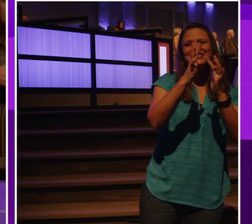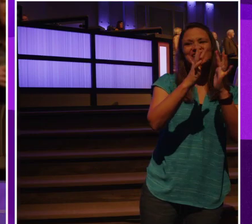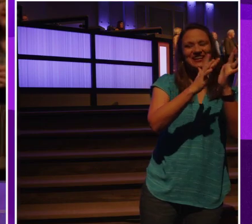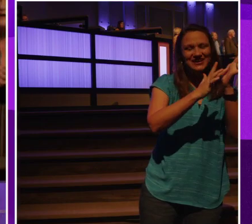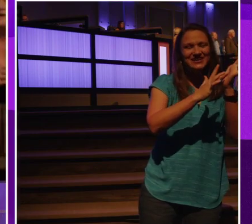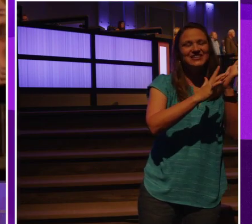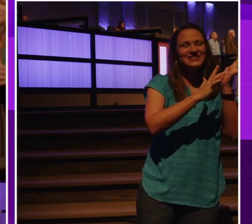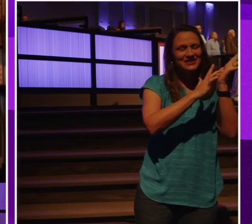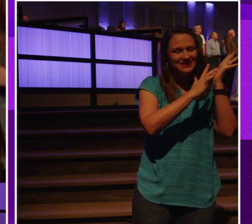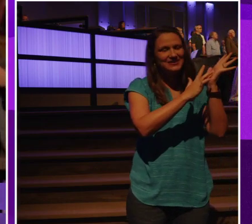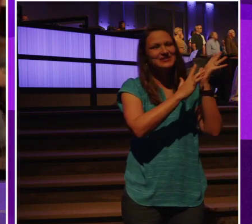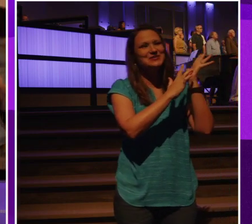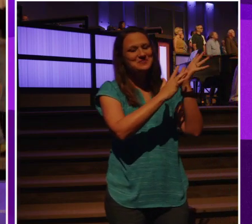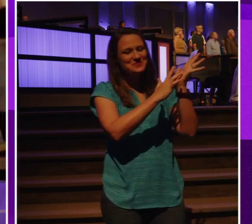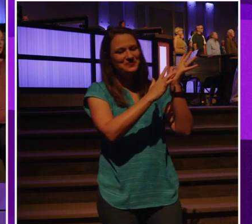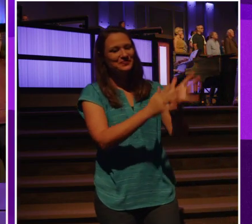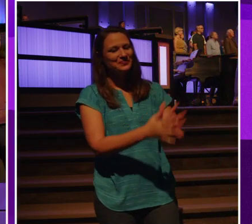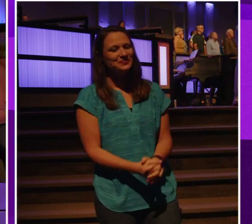Jesus.